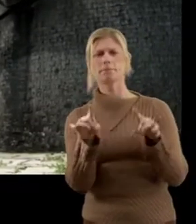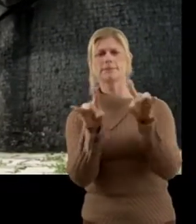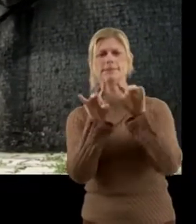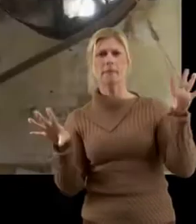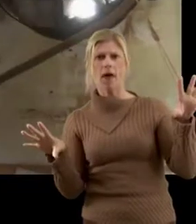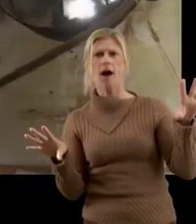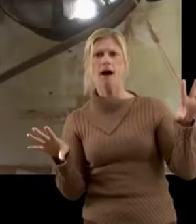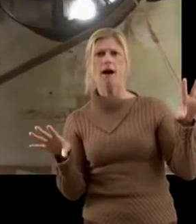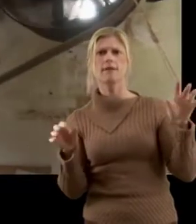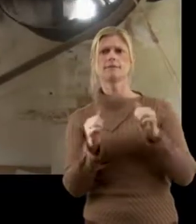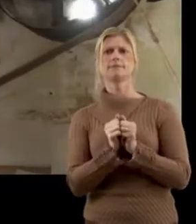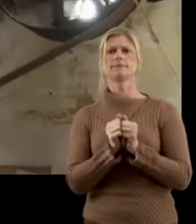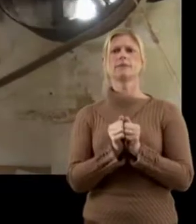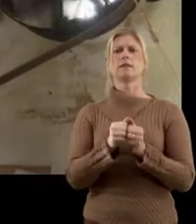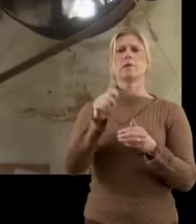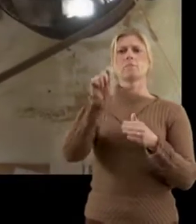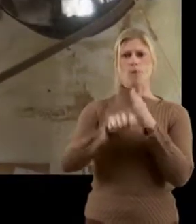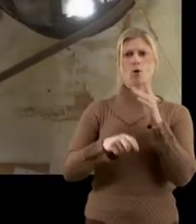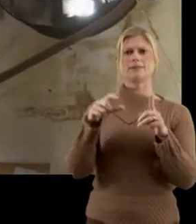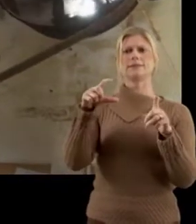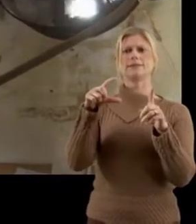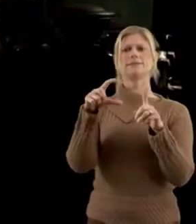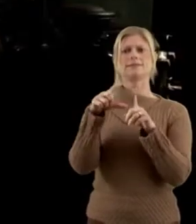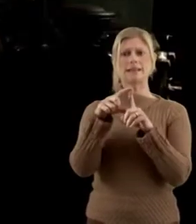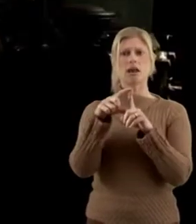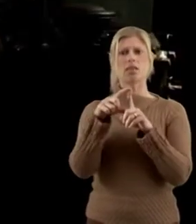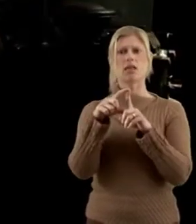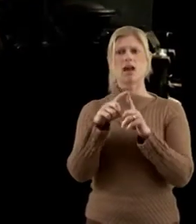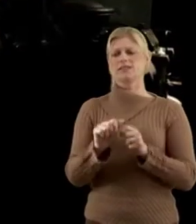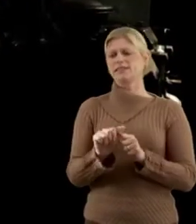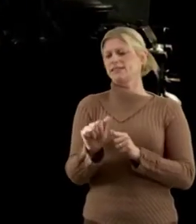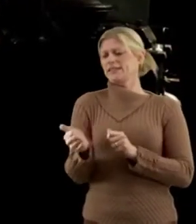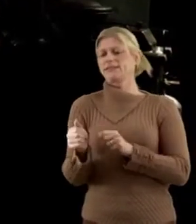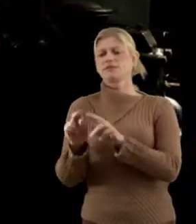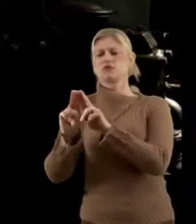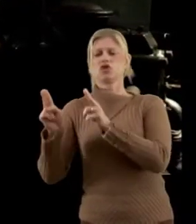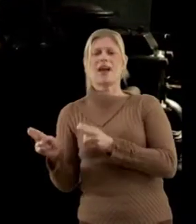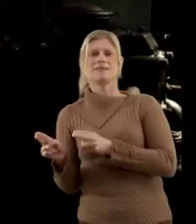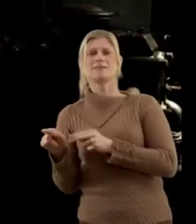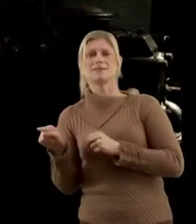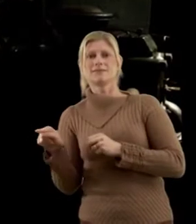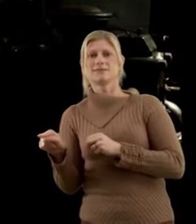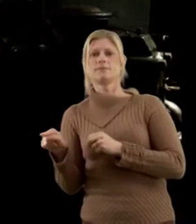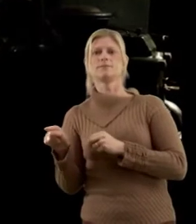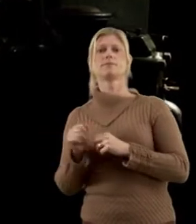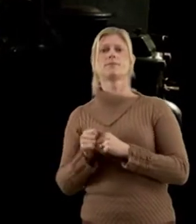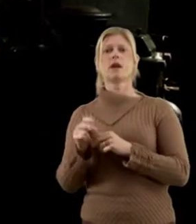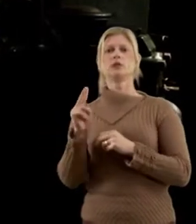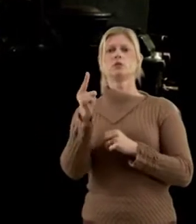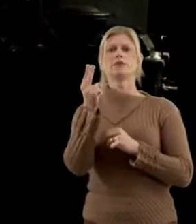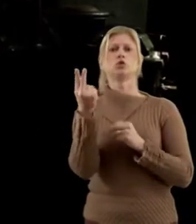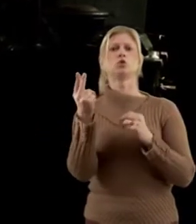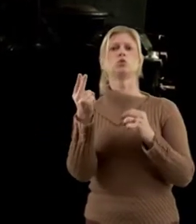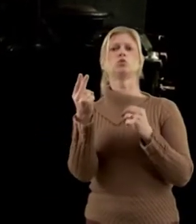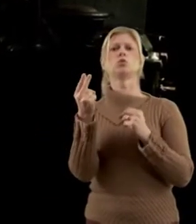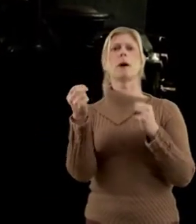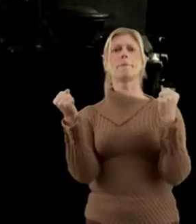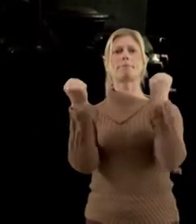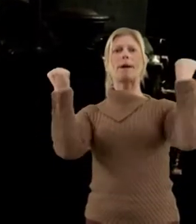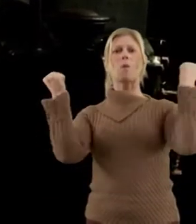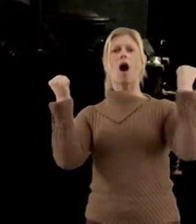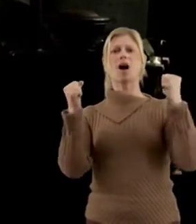one. Then they bought a diesel and put it in the next shed where the engine shed is now. It's 22 horsepower single